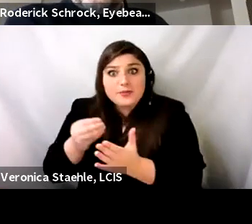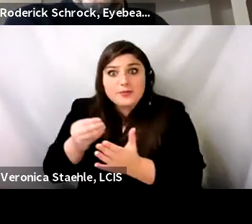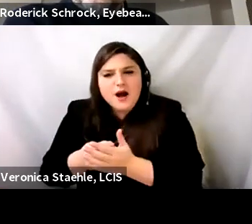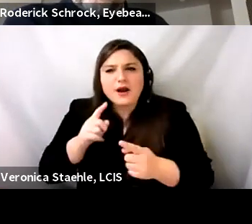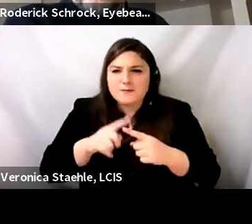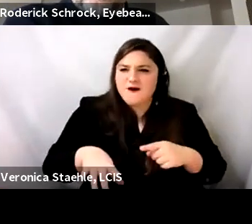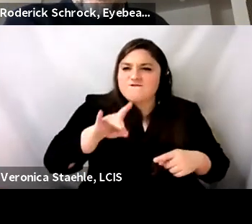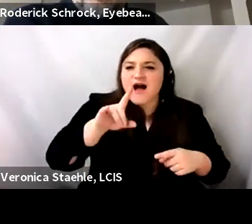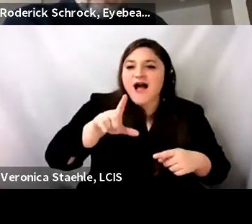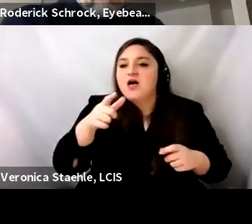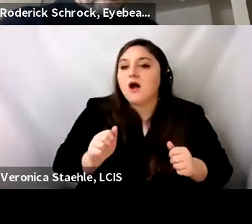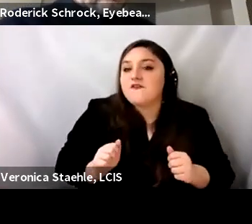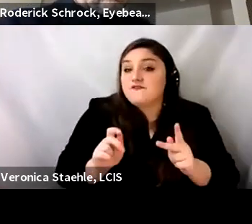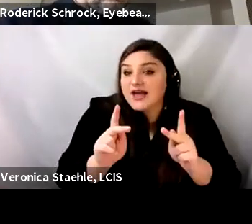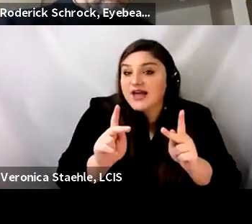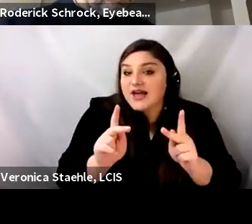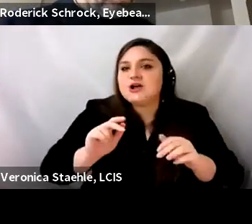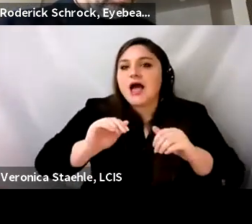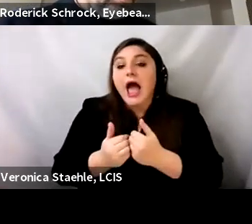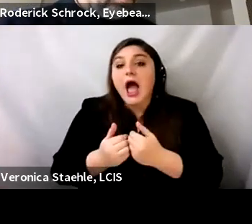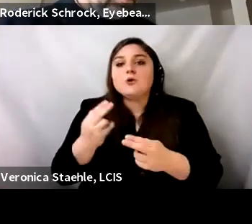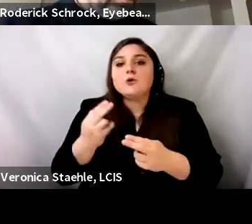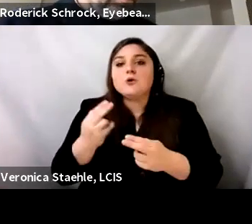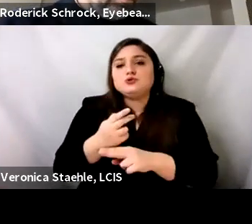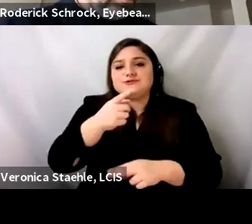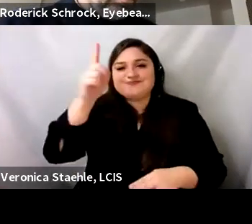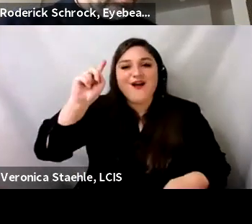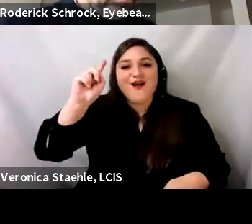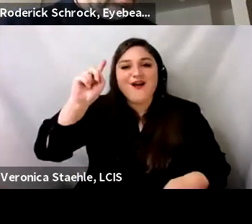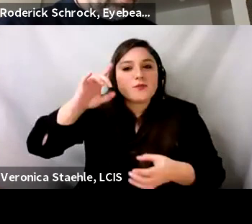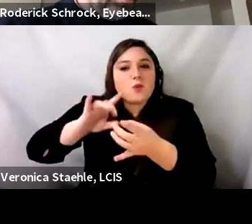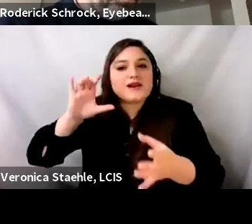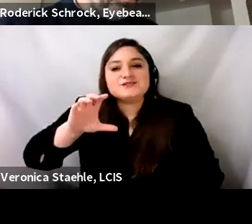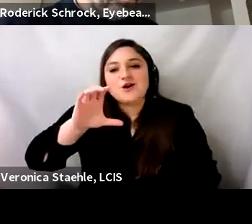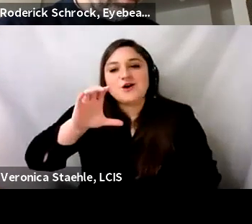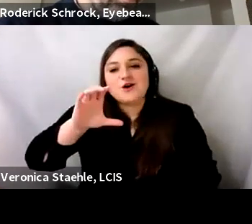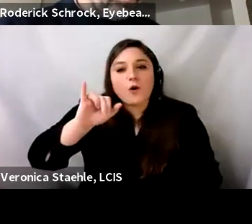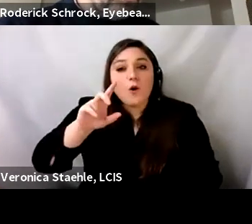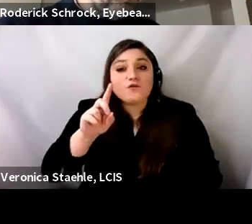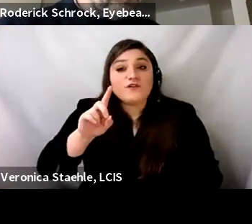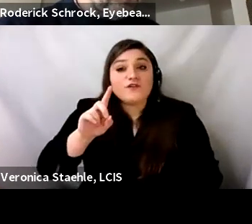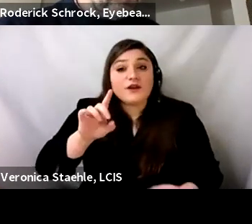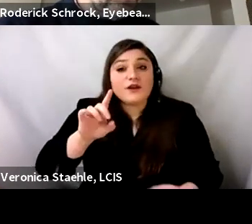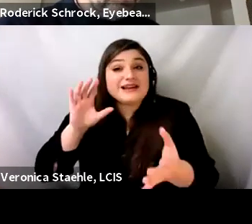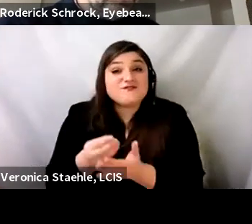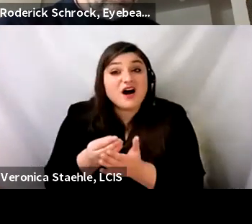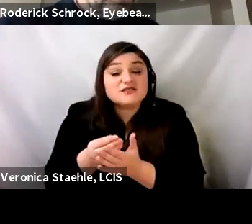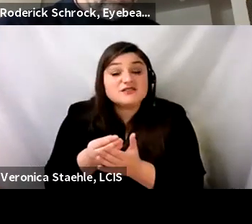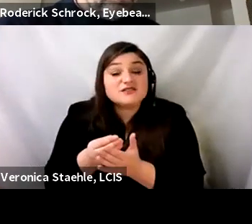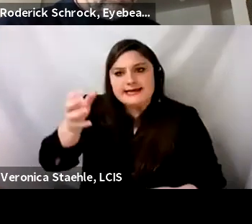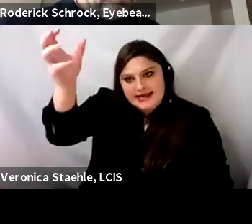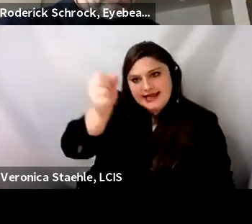direct relief funding that was out there, to create the kinds of direct relief programs for our community and have